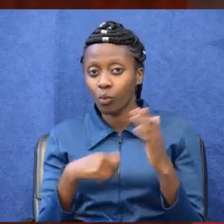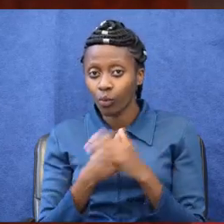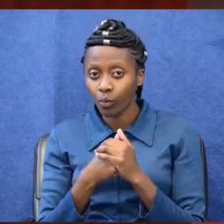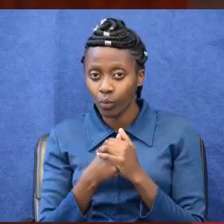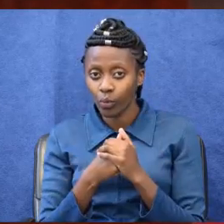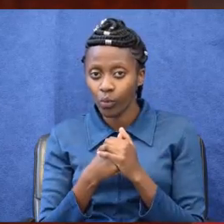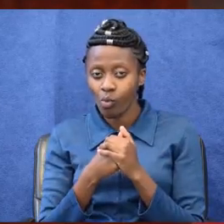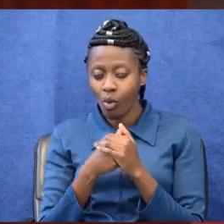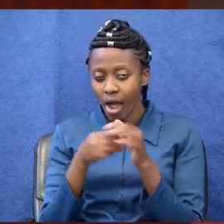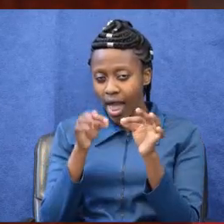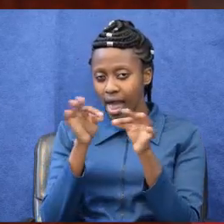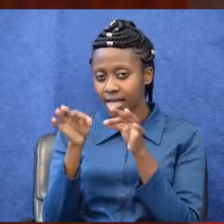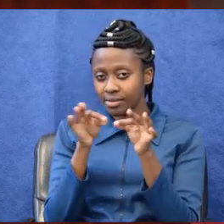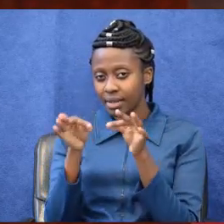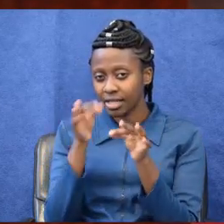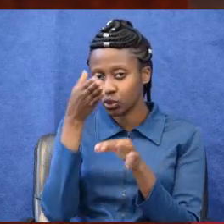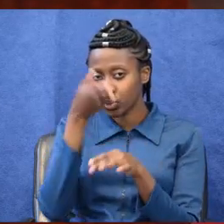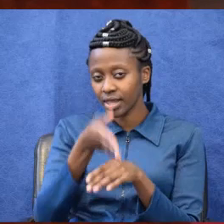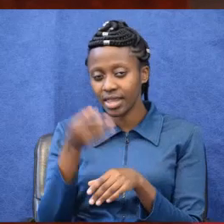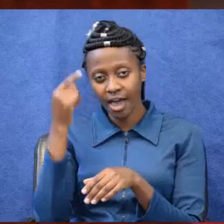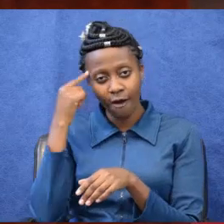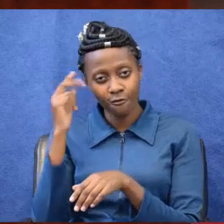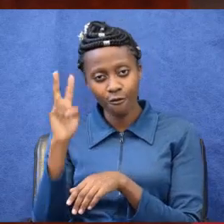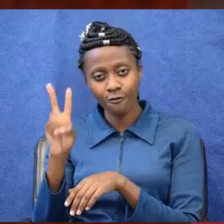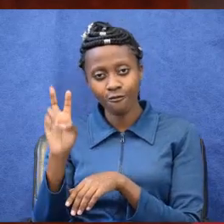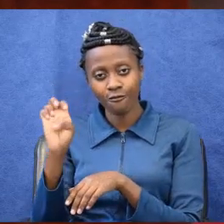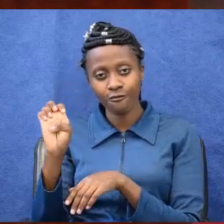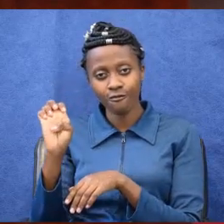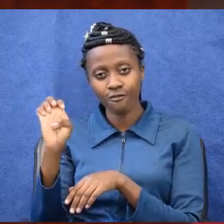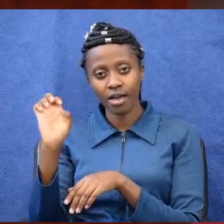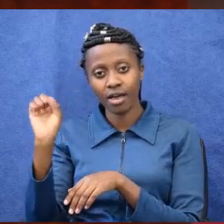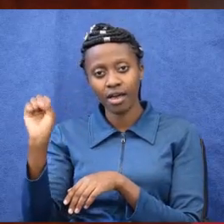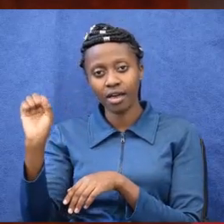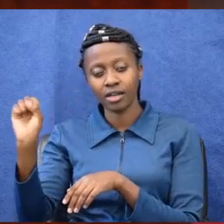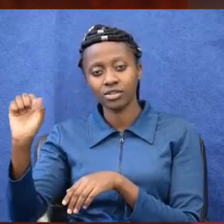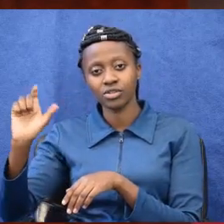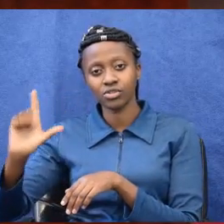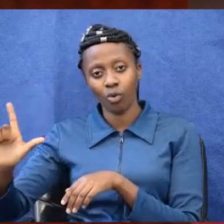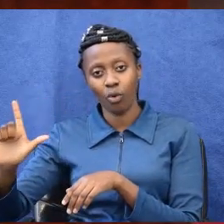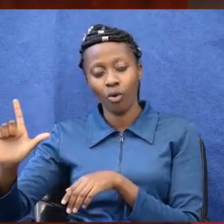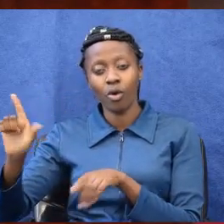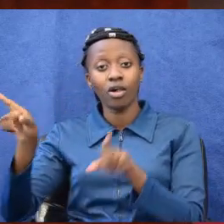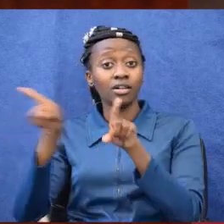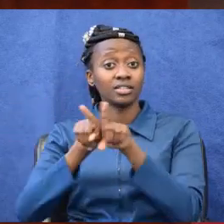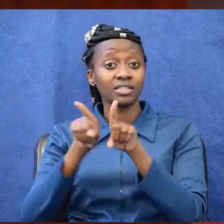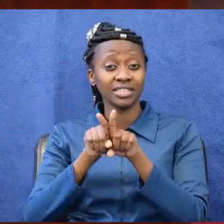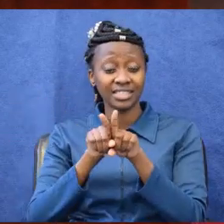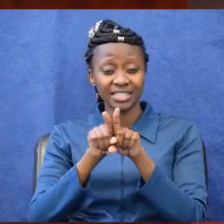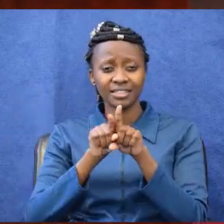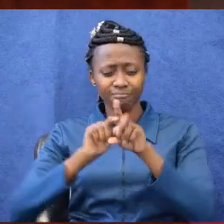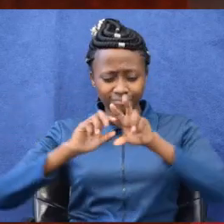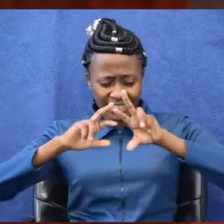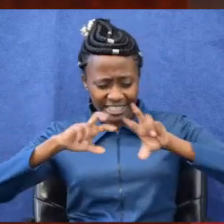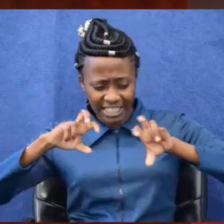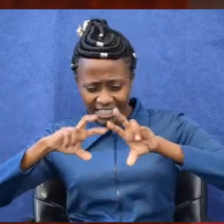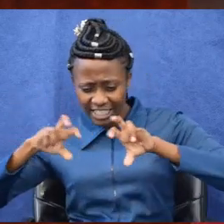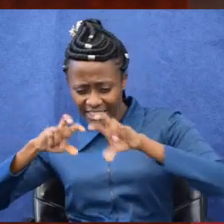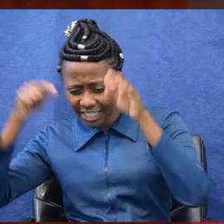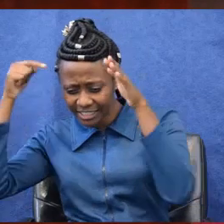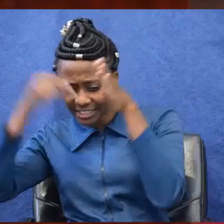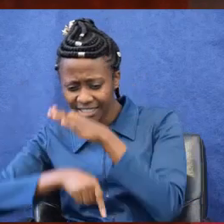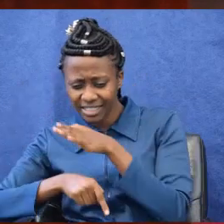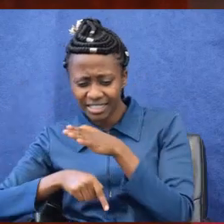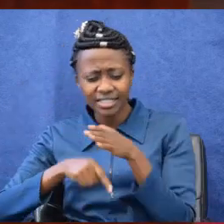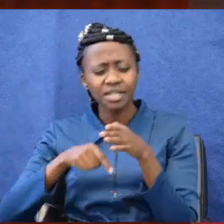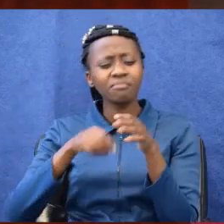The explanation of a vessel, niliona, nilikuwa natafutiria ndio nione what is actually